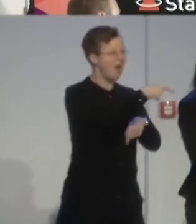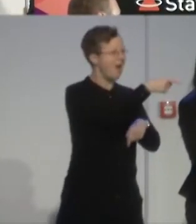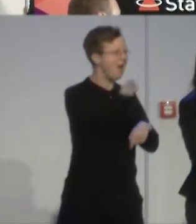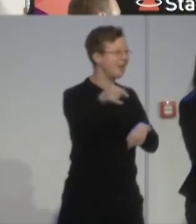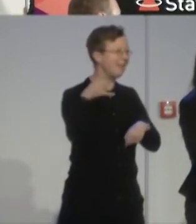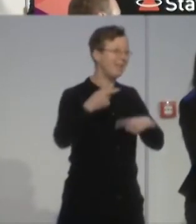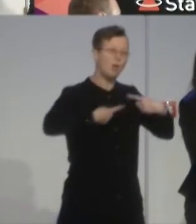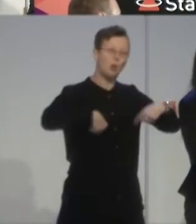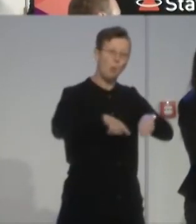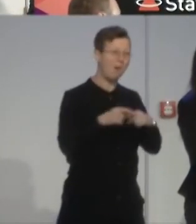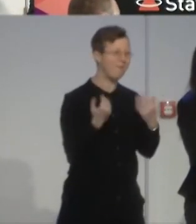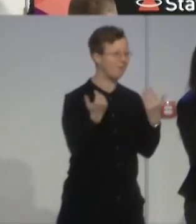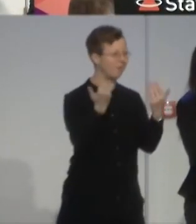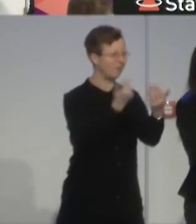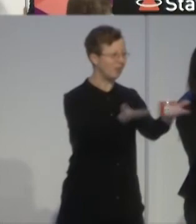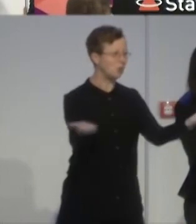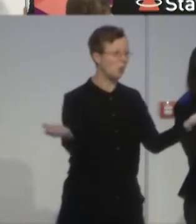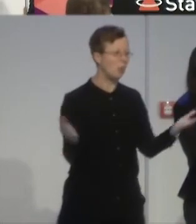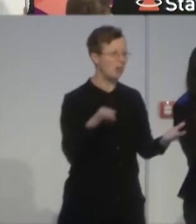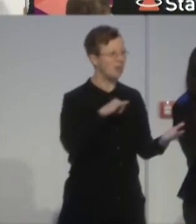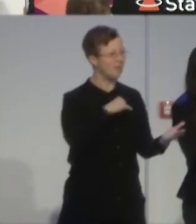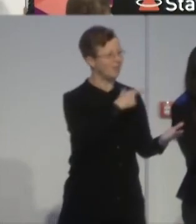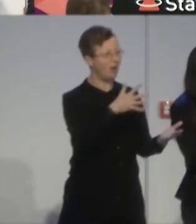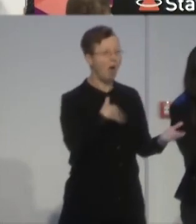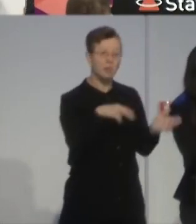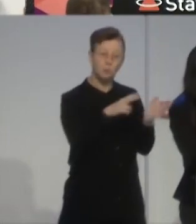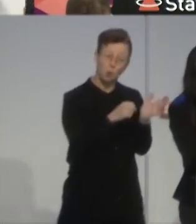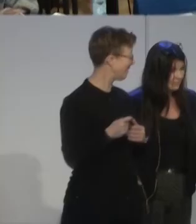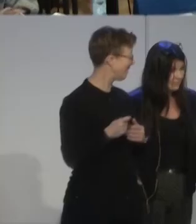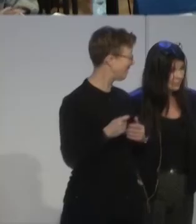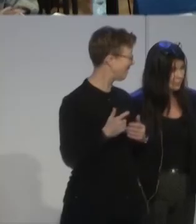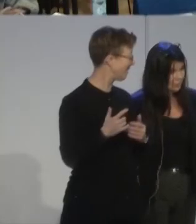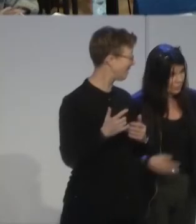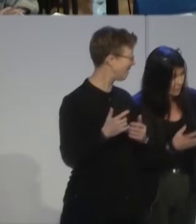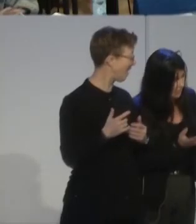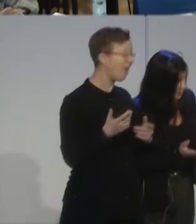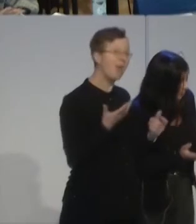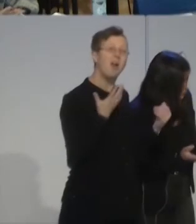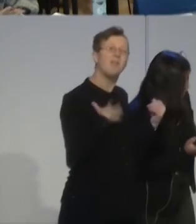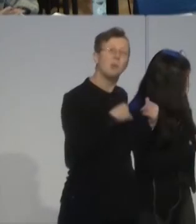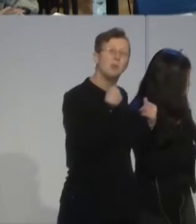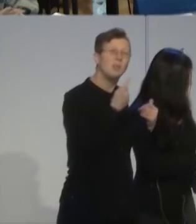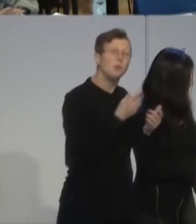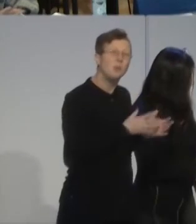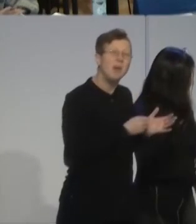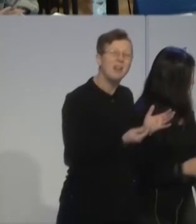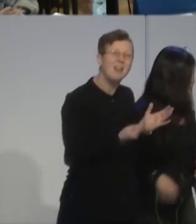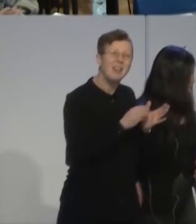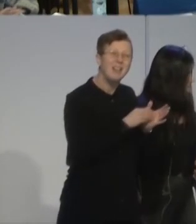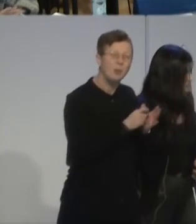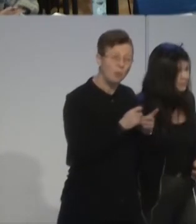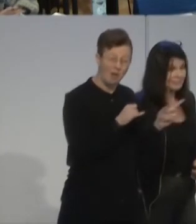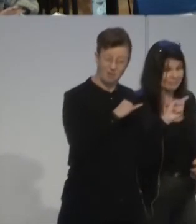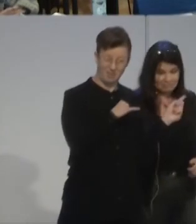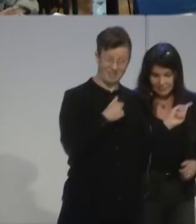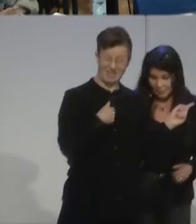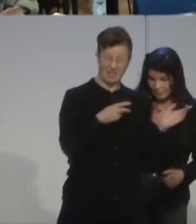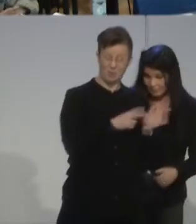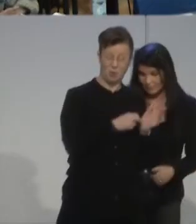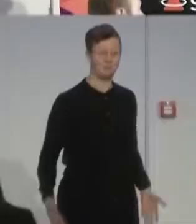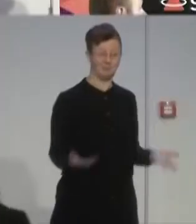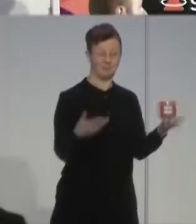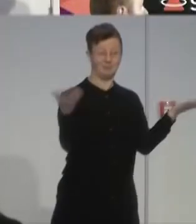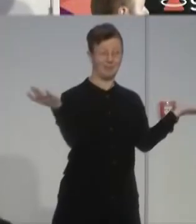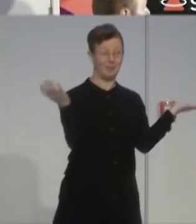to, if you have some questions. Do you want to say something more, to add something? If there are no questions.